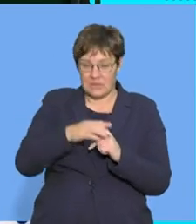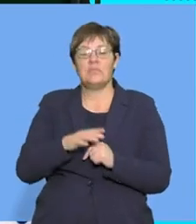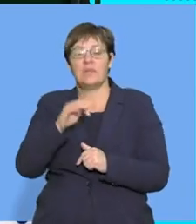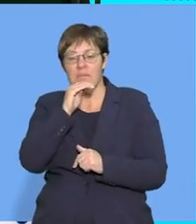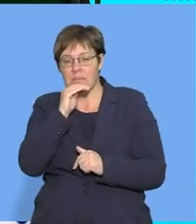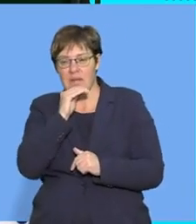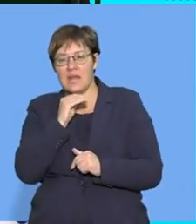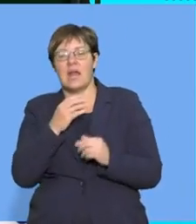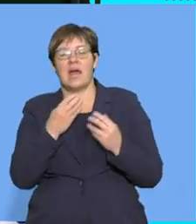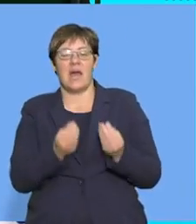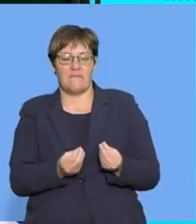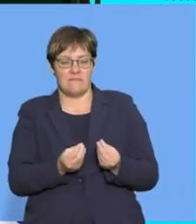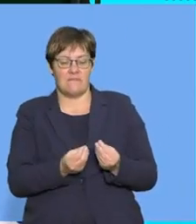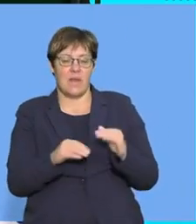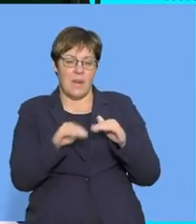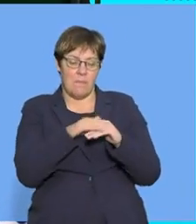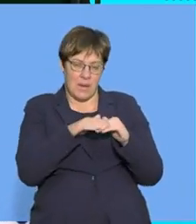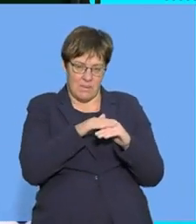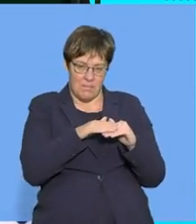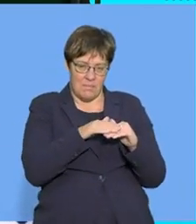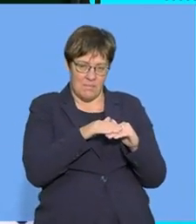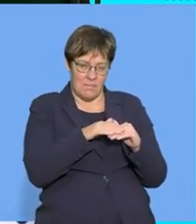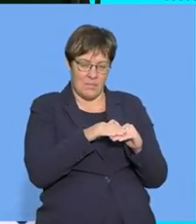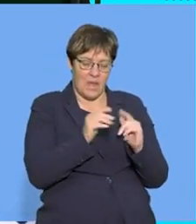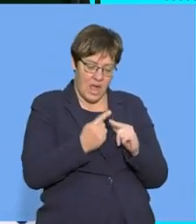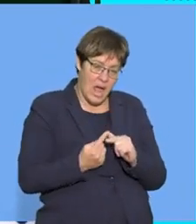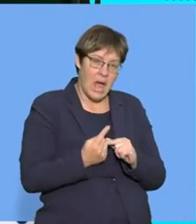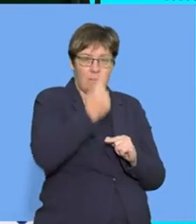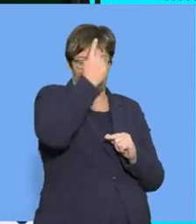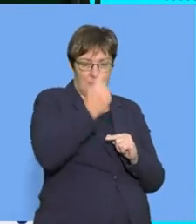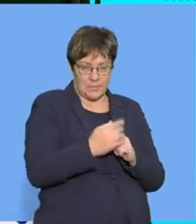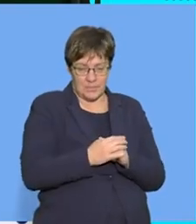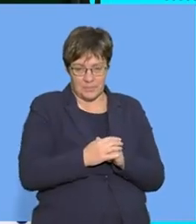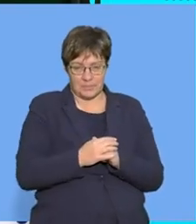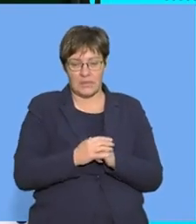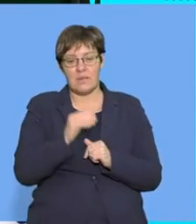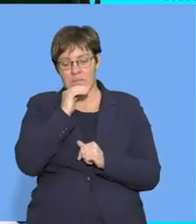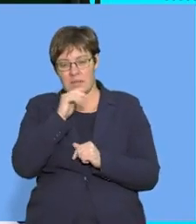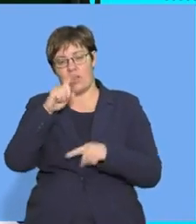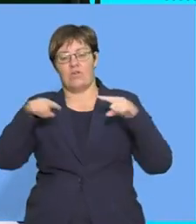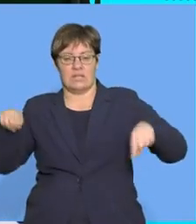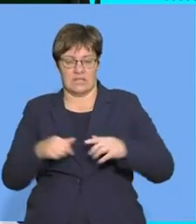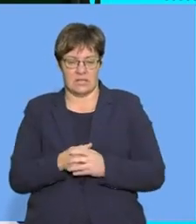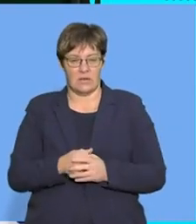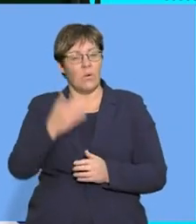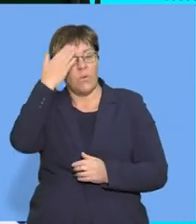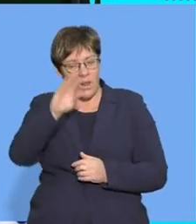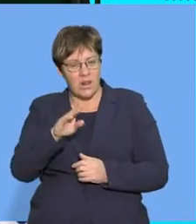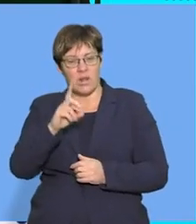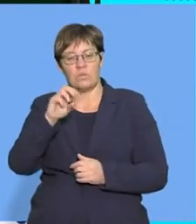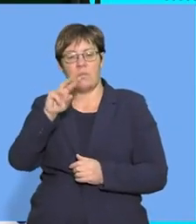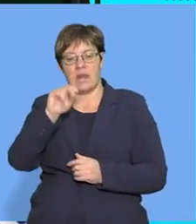be the minimum. So from the minimum going upwards, that will be my range. And then you know, domain is always just